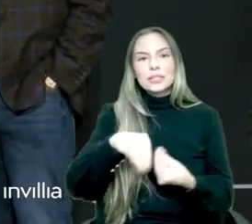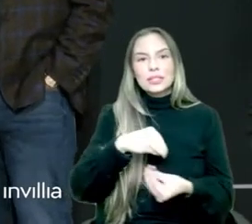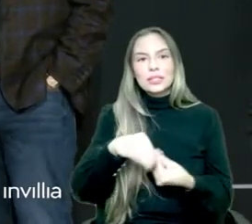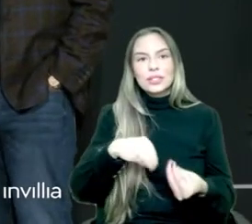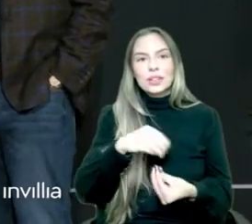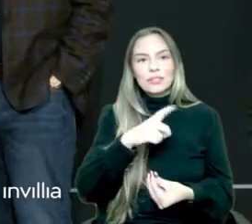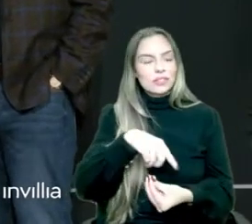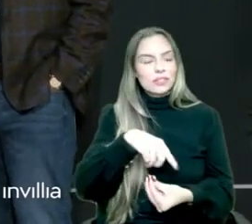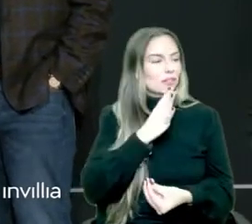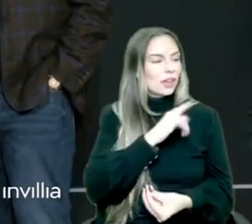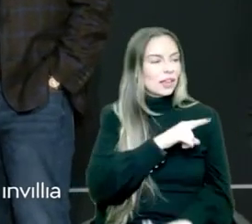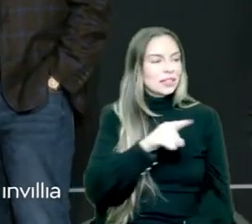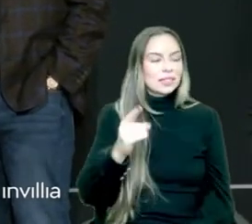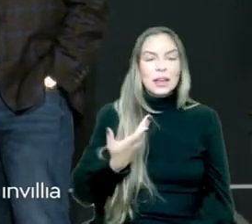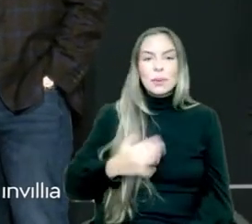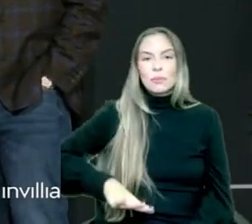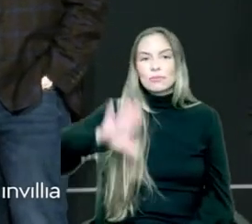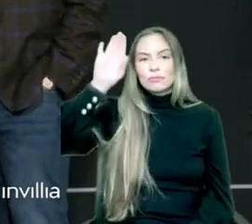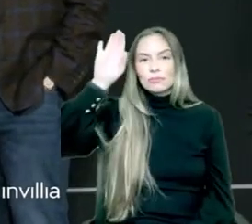Thought so.